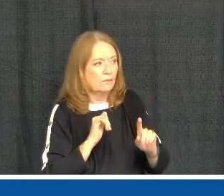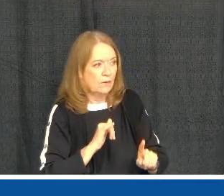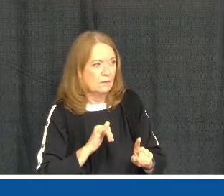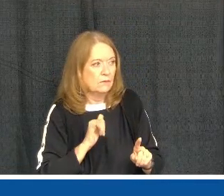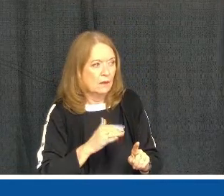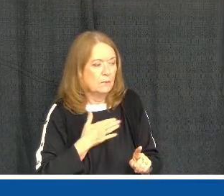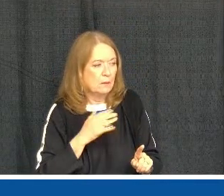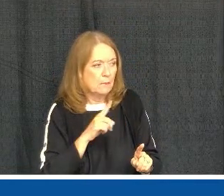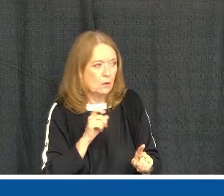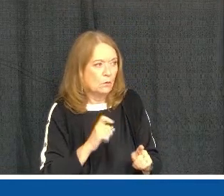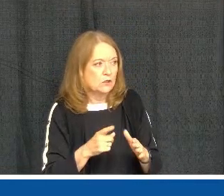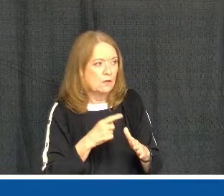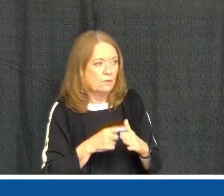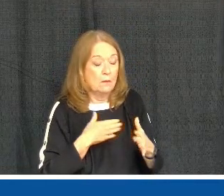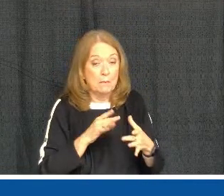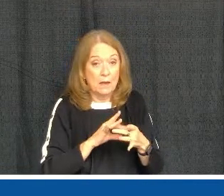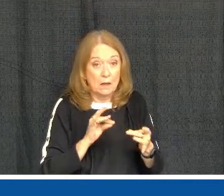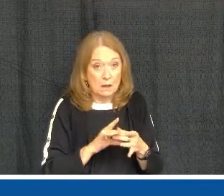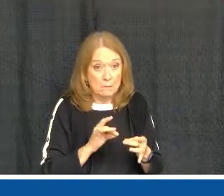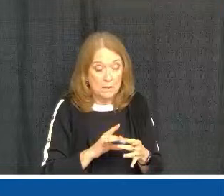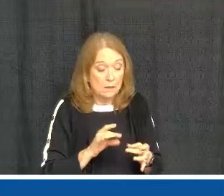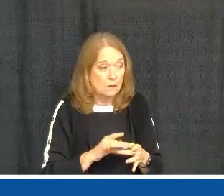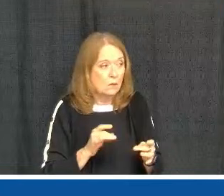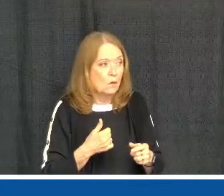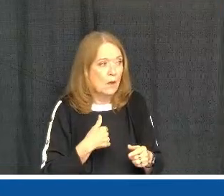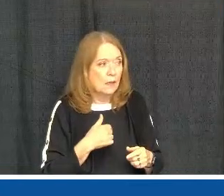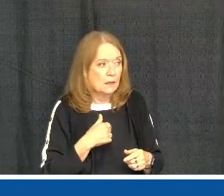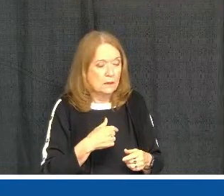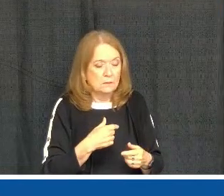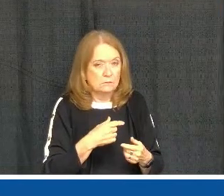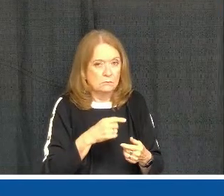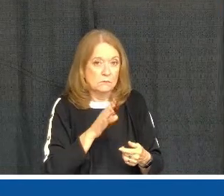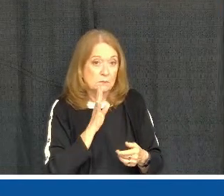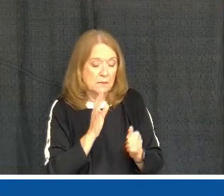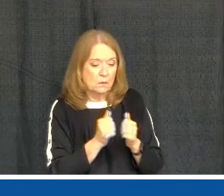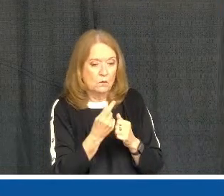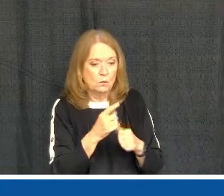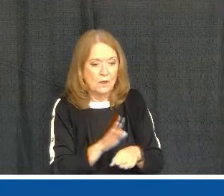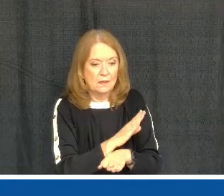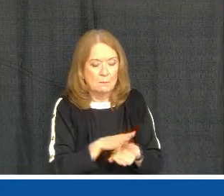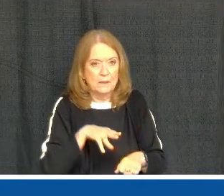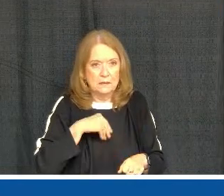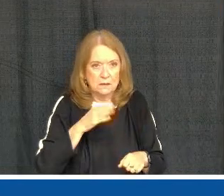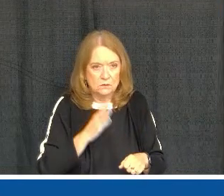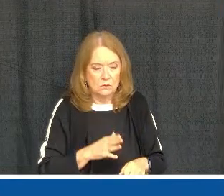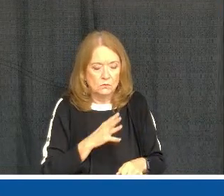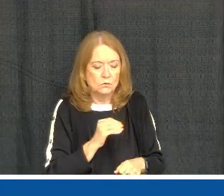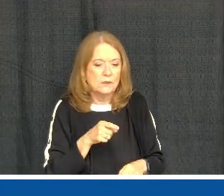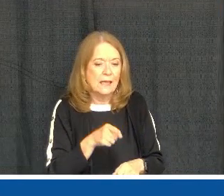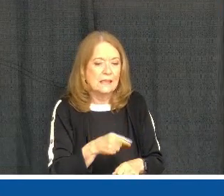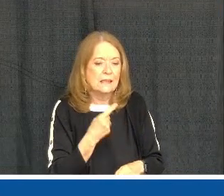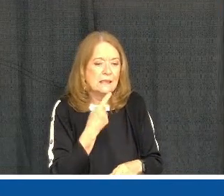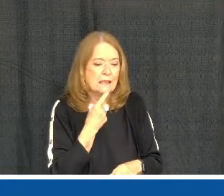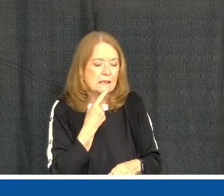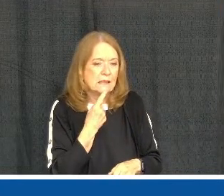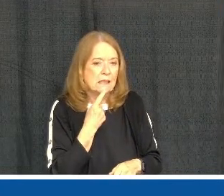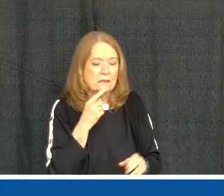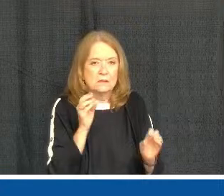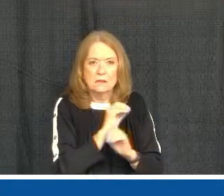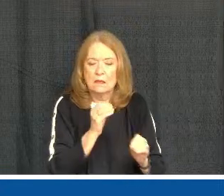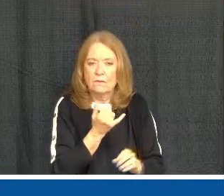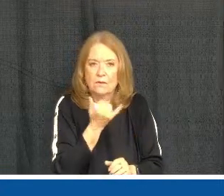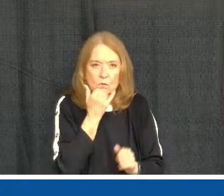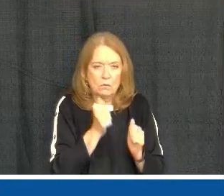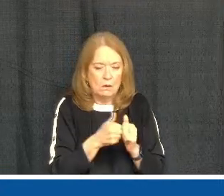my question, and then my comments would be that I did speak, like I said, with one of the business owners along there, and he saw nothing wrong